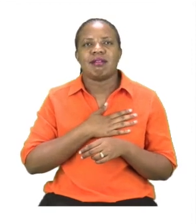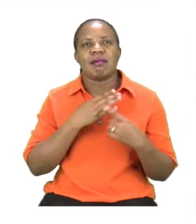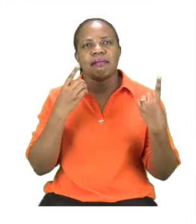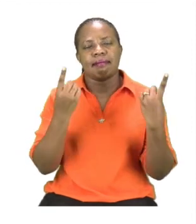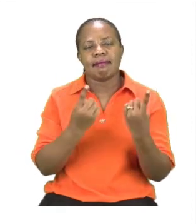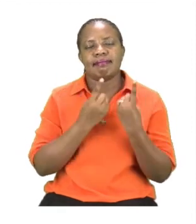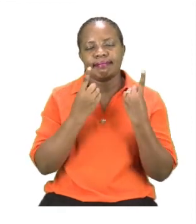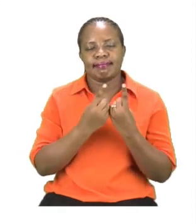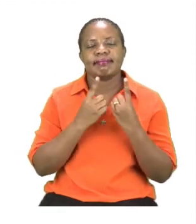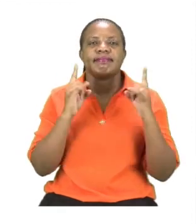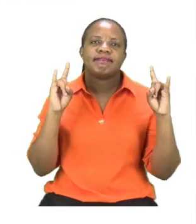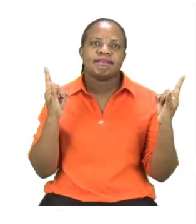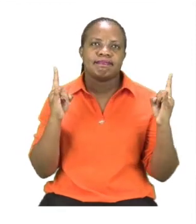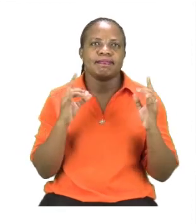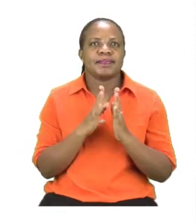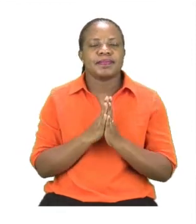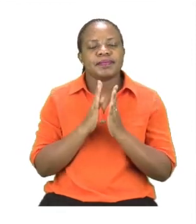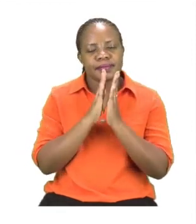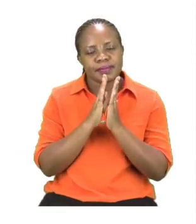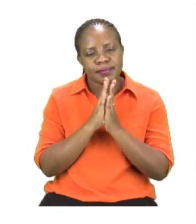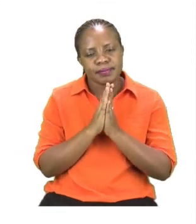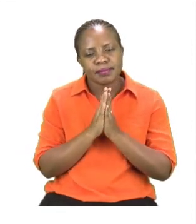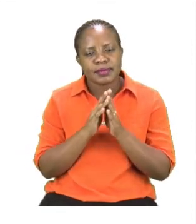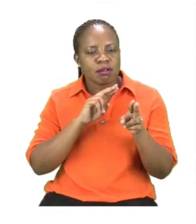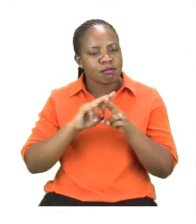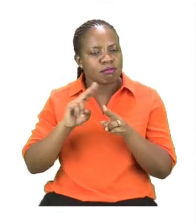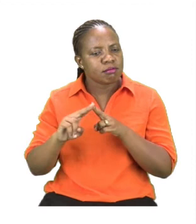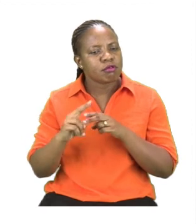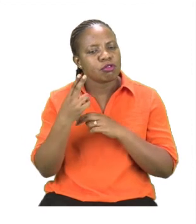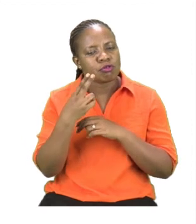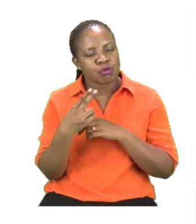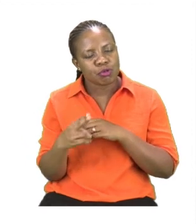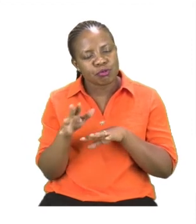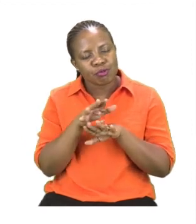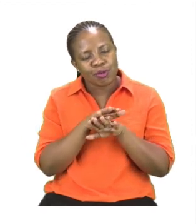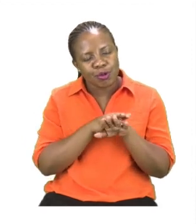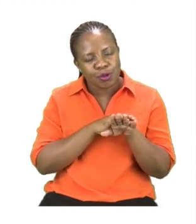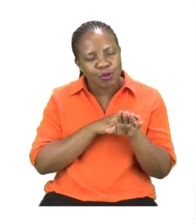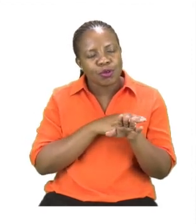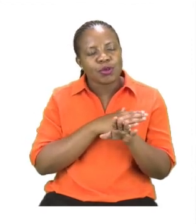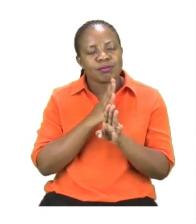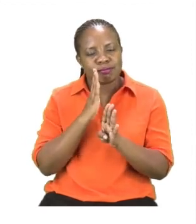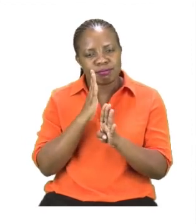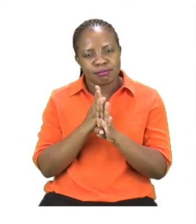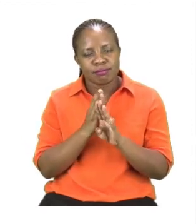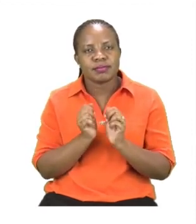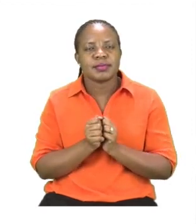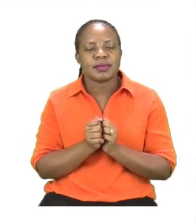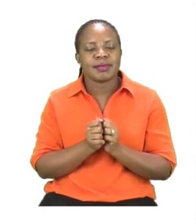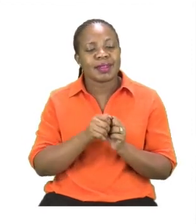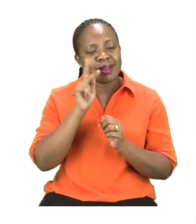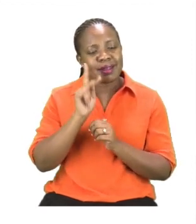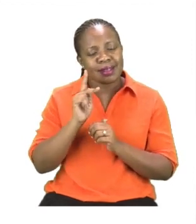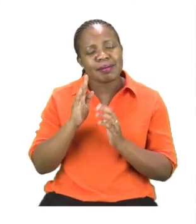Please take your time when you're making your sentences. And don't forget to add a capital letter at